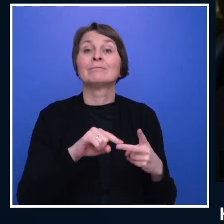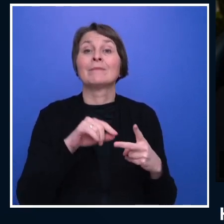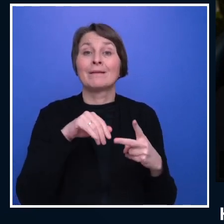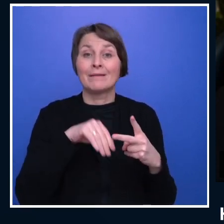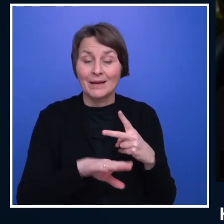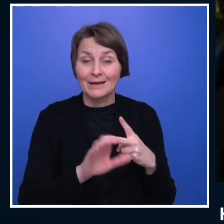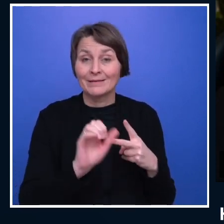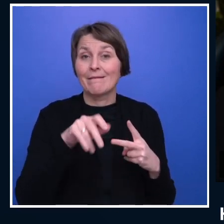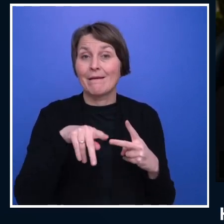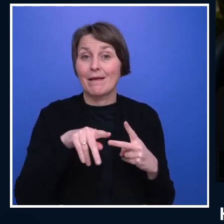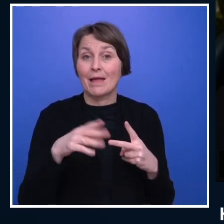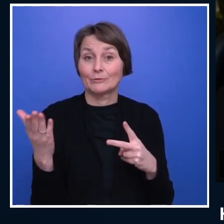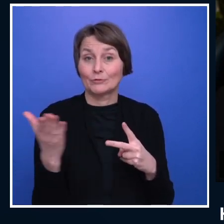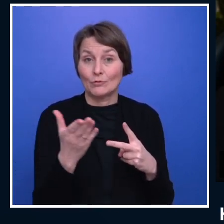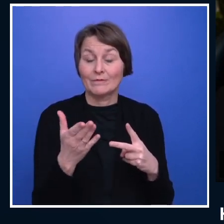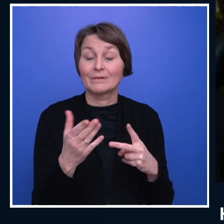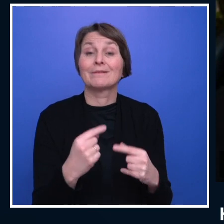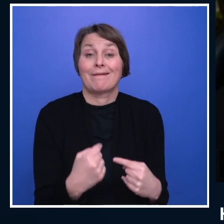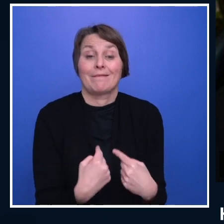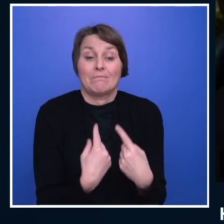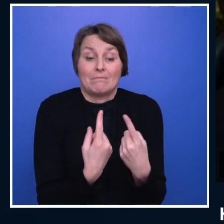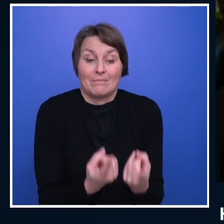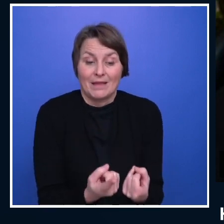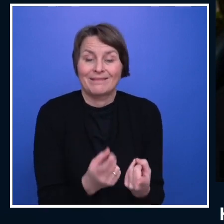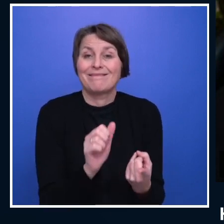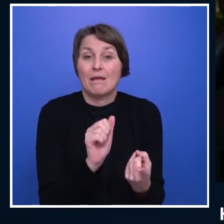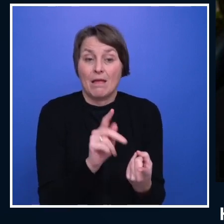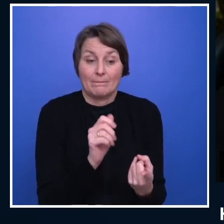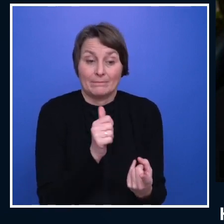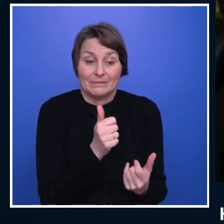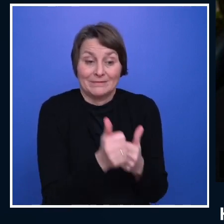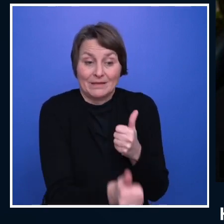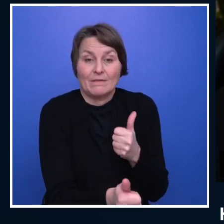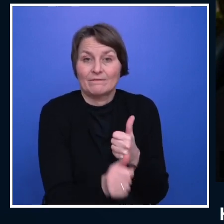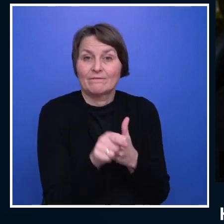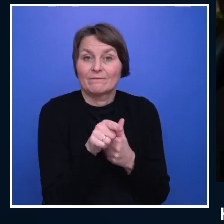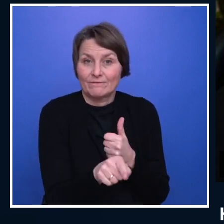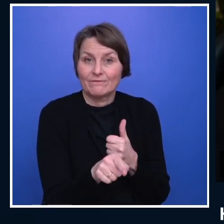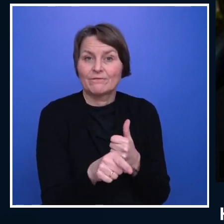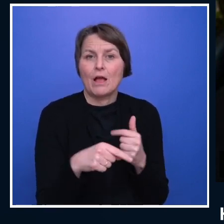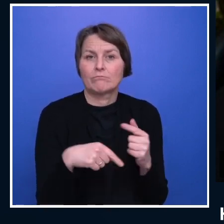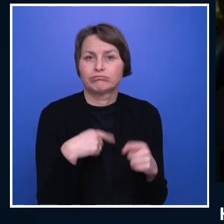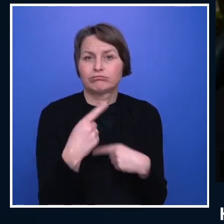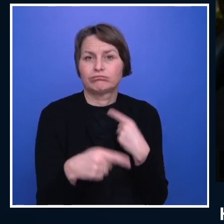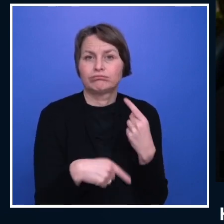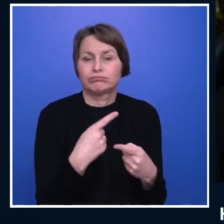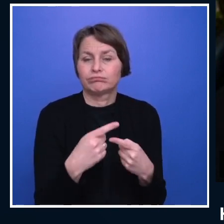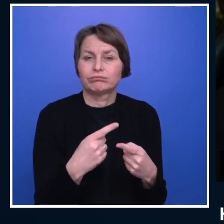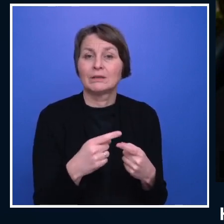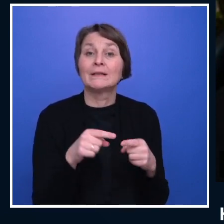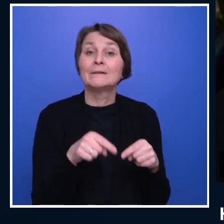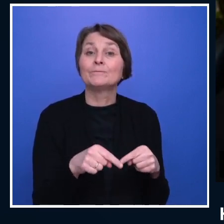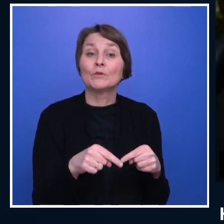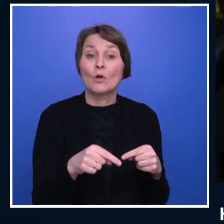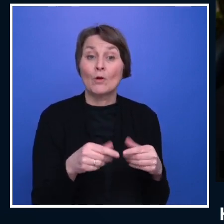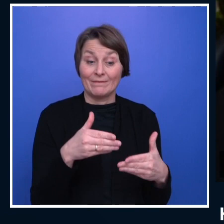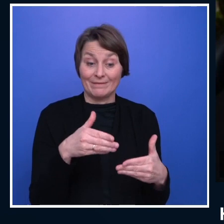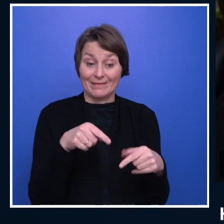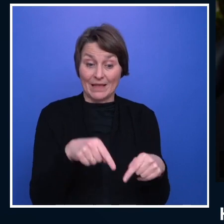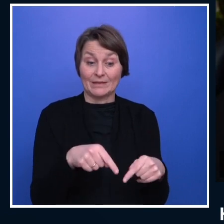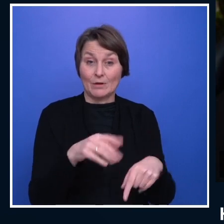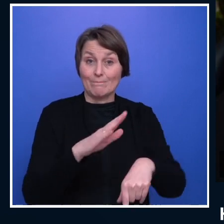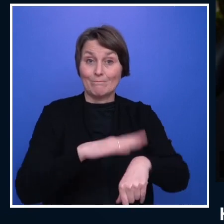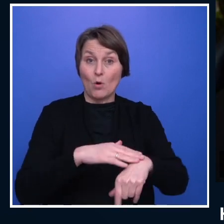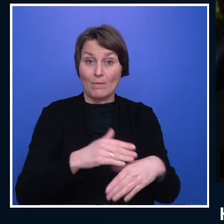it the responsibility of the application to do that work. So when the HTTP request terminates at that point, my application makes